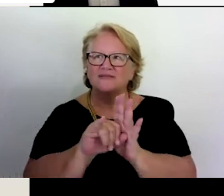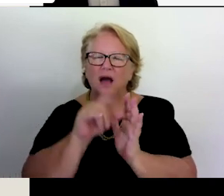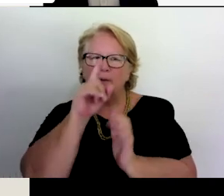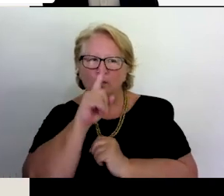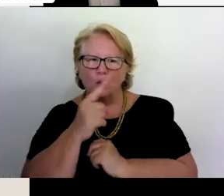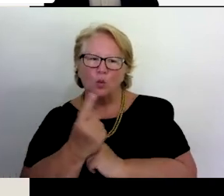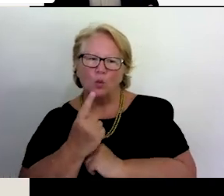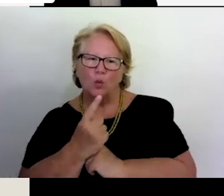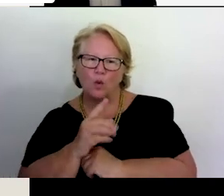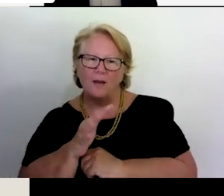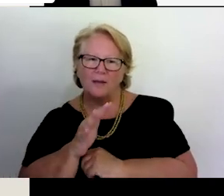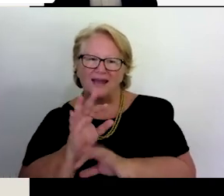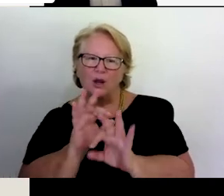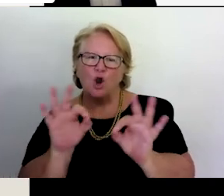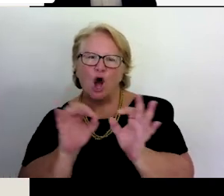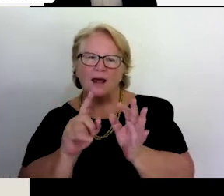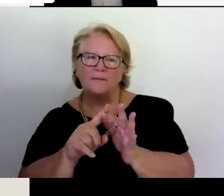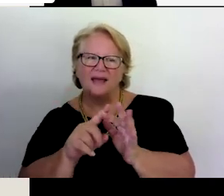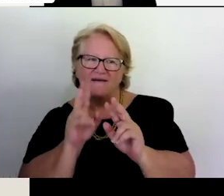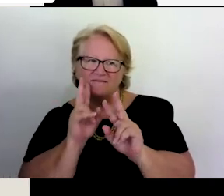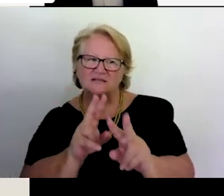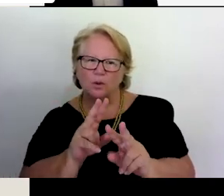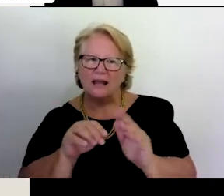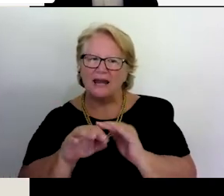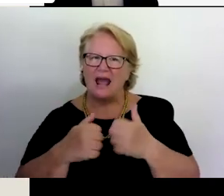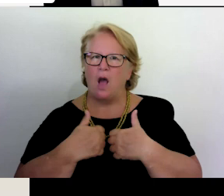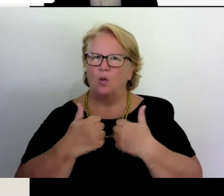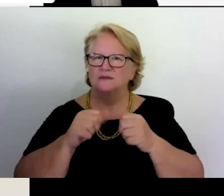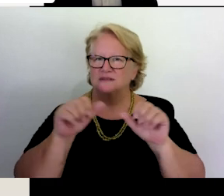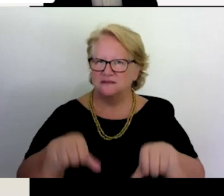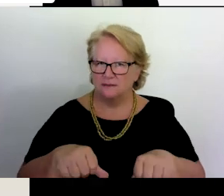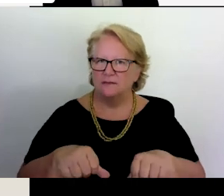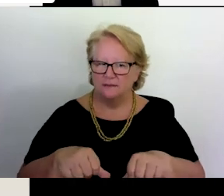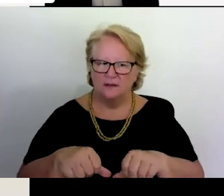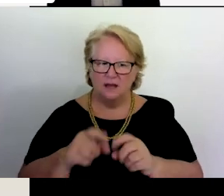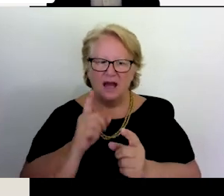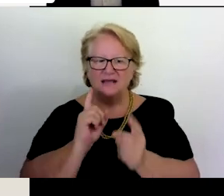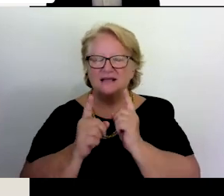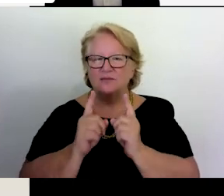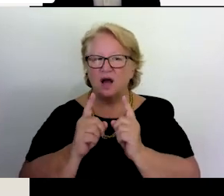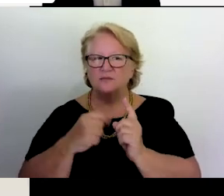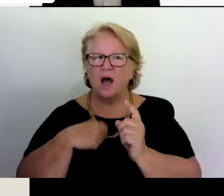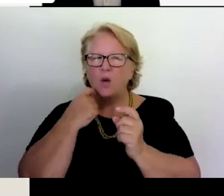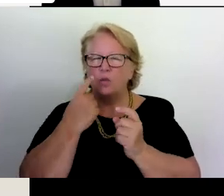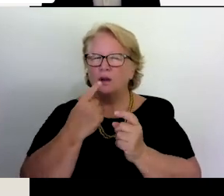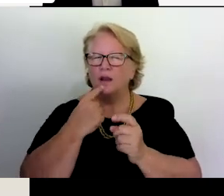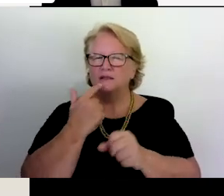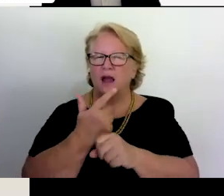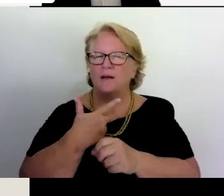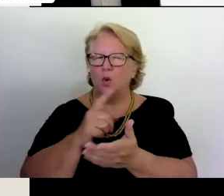may otherwise not be visible in our systems. Sometimes, and I'll illustrate this